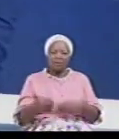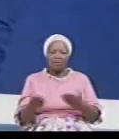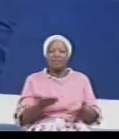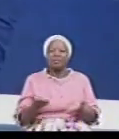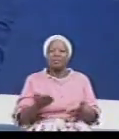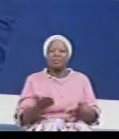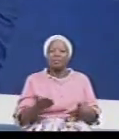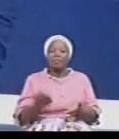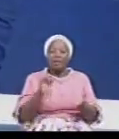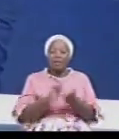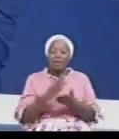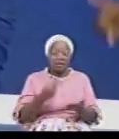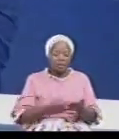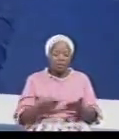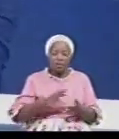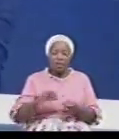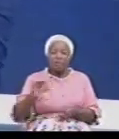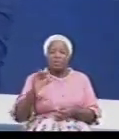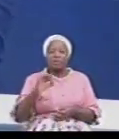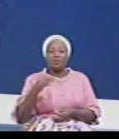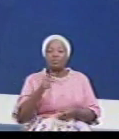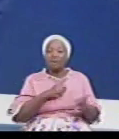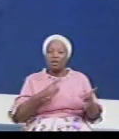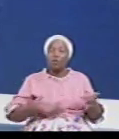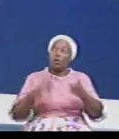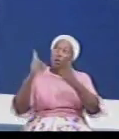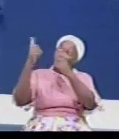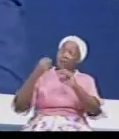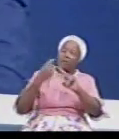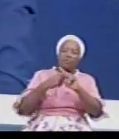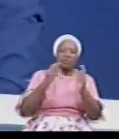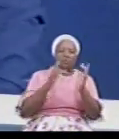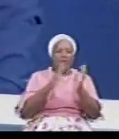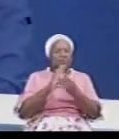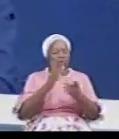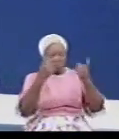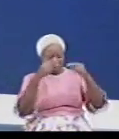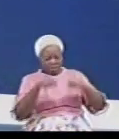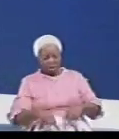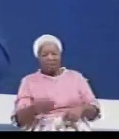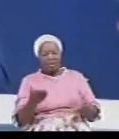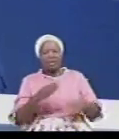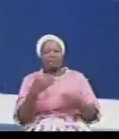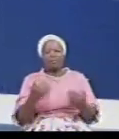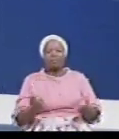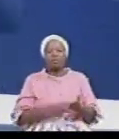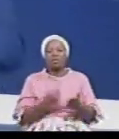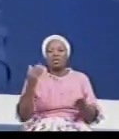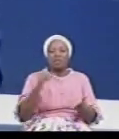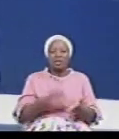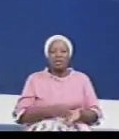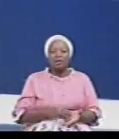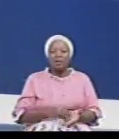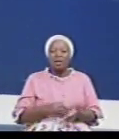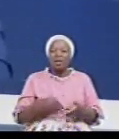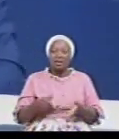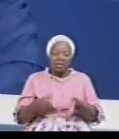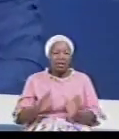That the Holy Spirit promised by Jesus will descend here once again. Open your mouth and begin to